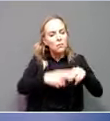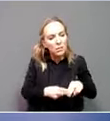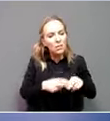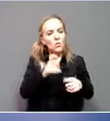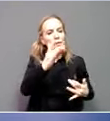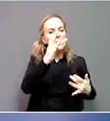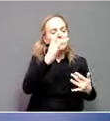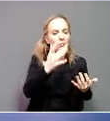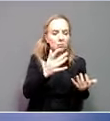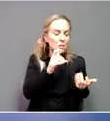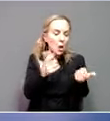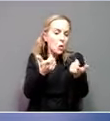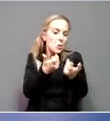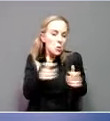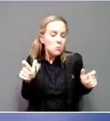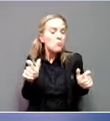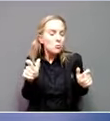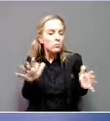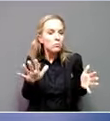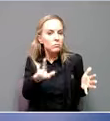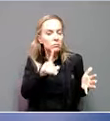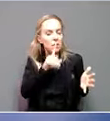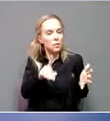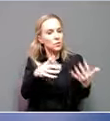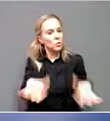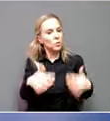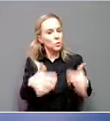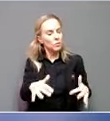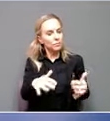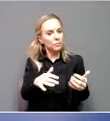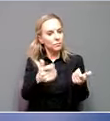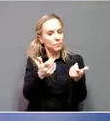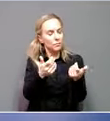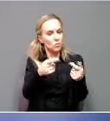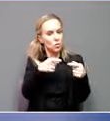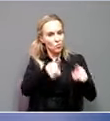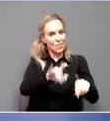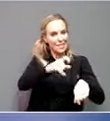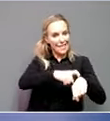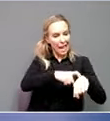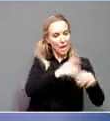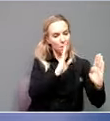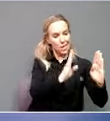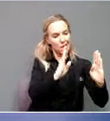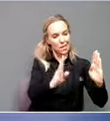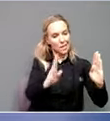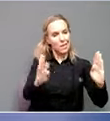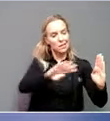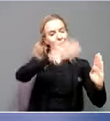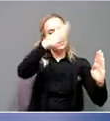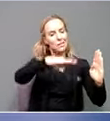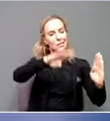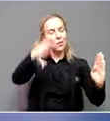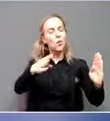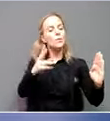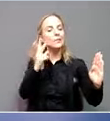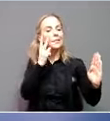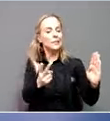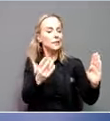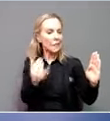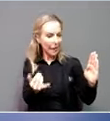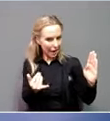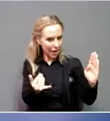not huge, but it was certainly significant at the time. What we're going to see now, and we'll have to watch with the tools that we